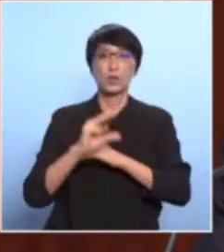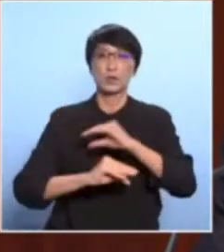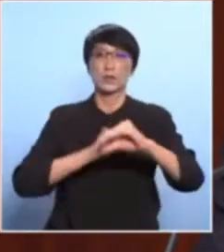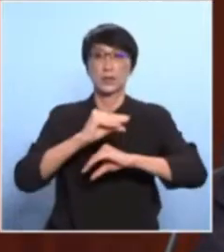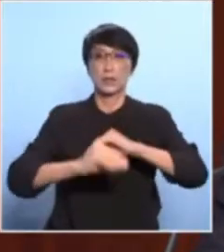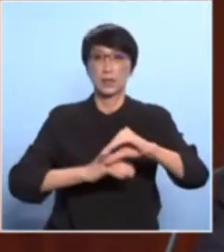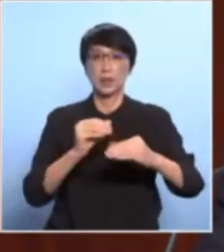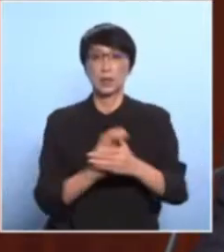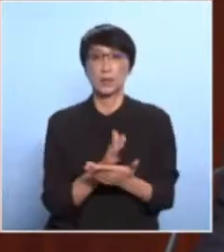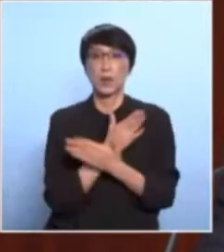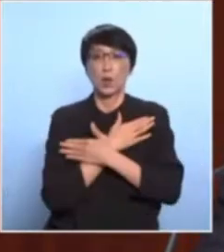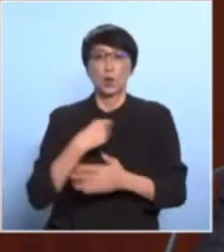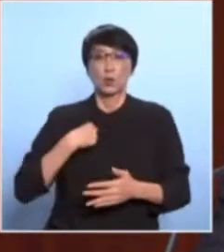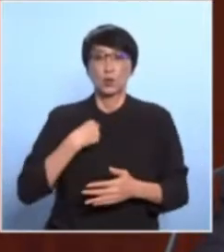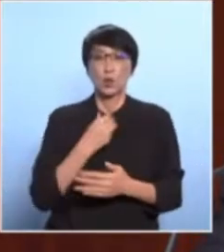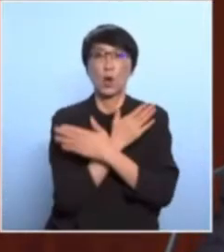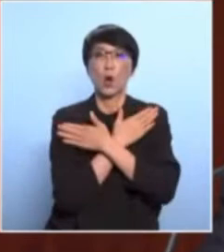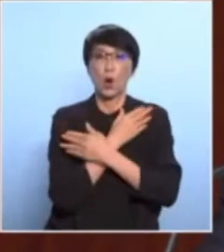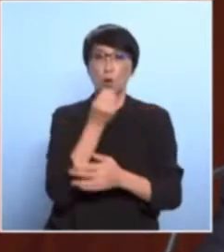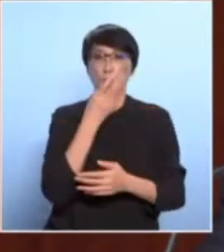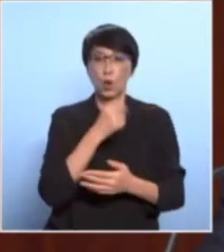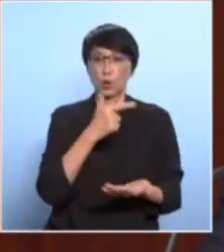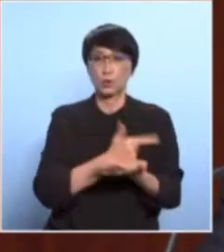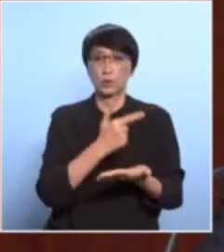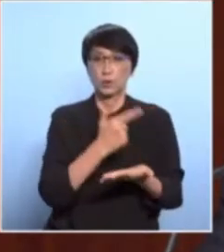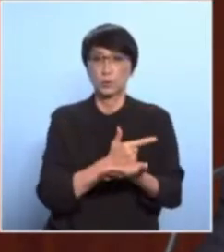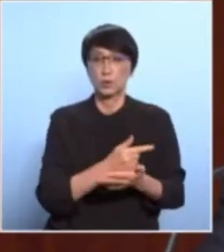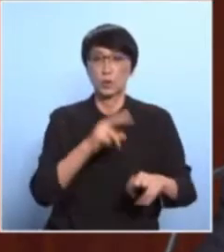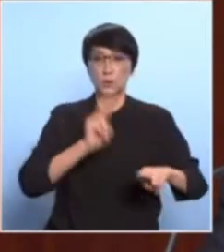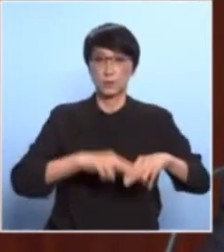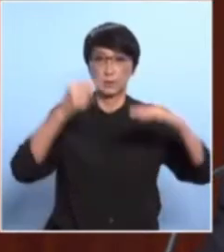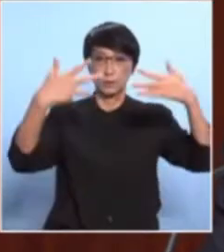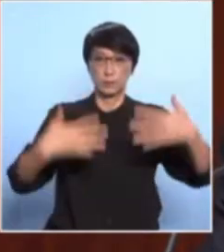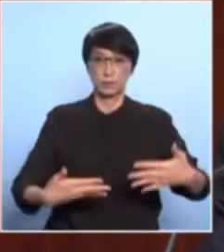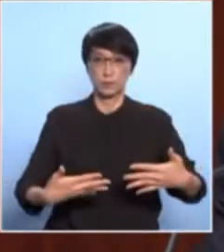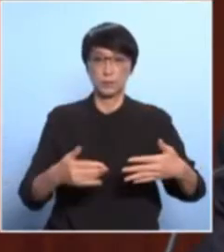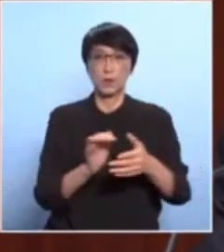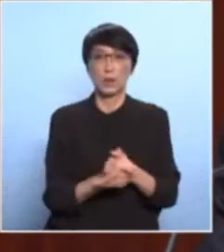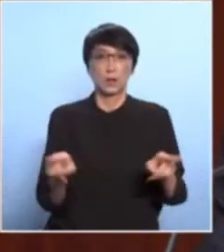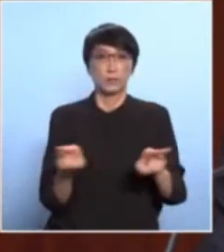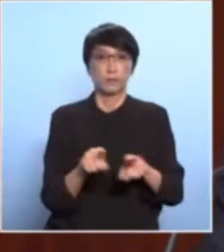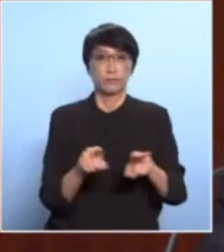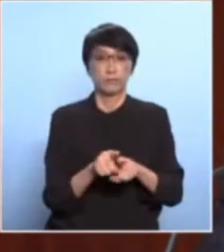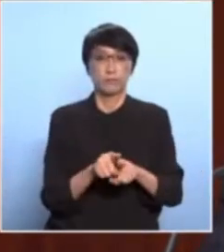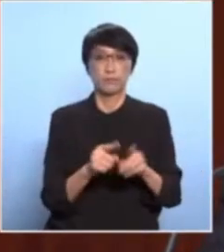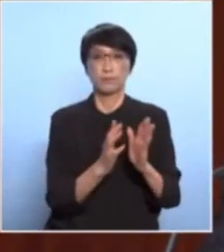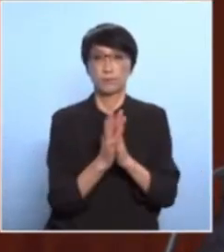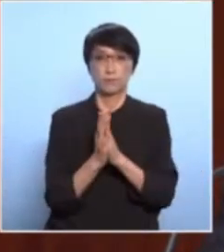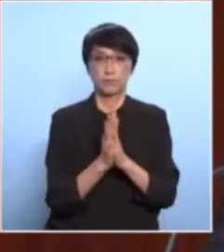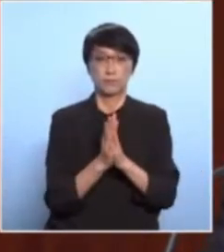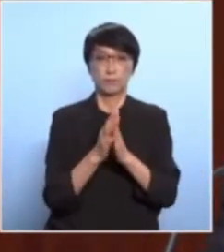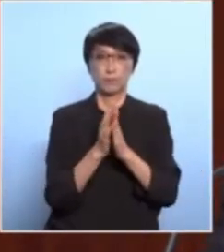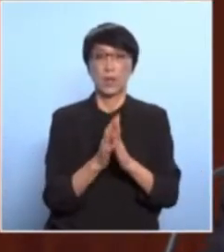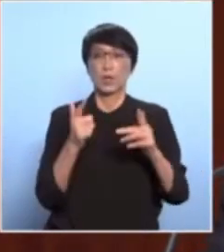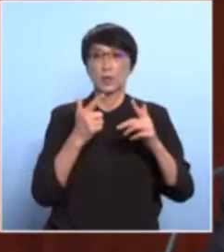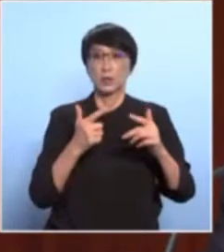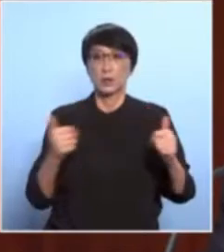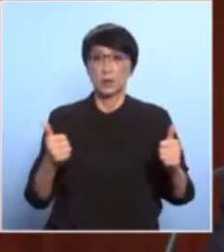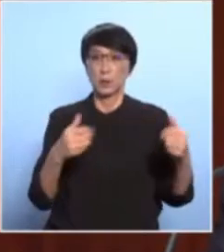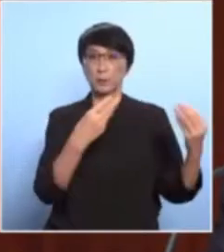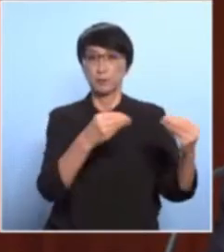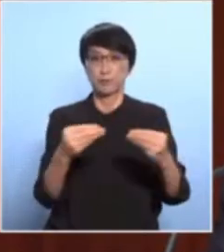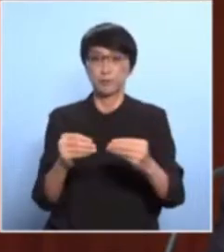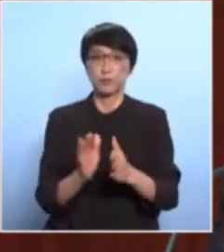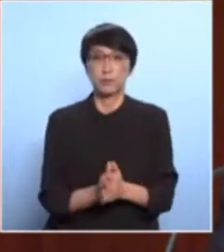education. The government's endeavors to build mainstream values characterized by patriotism with affection for our country and Hong Kong, and in conformity